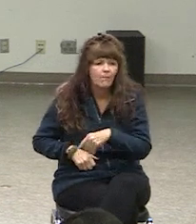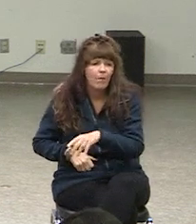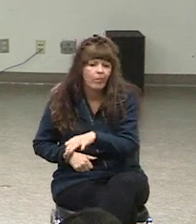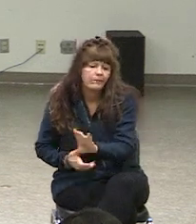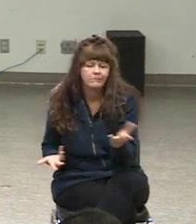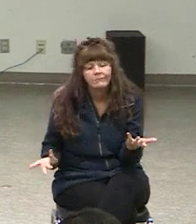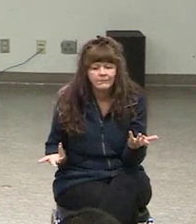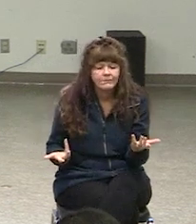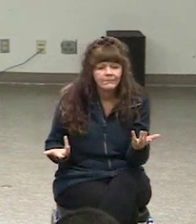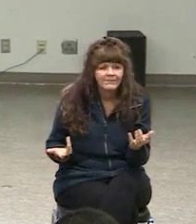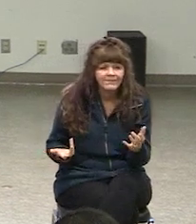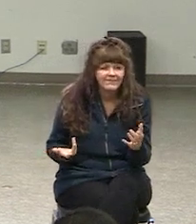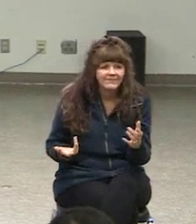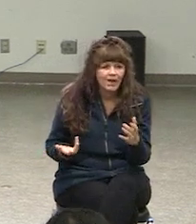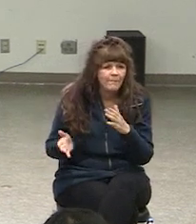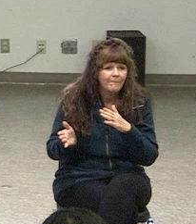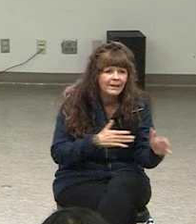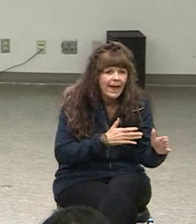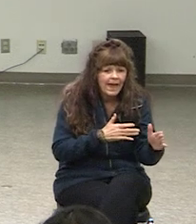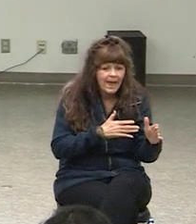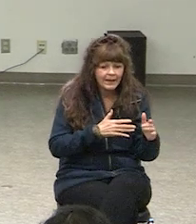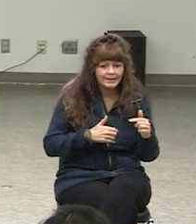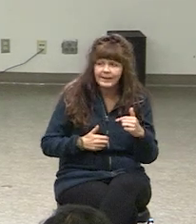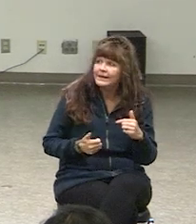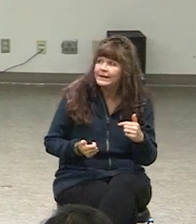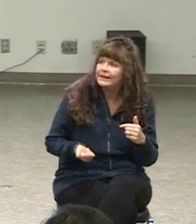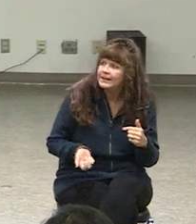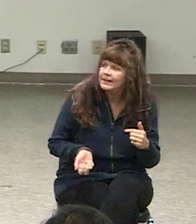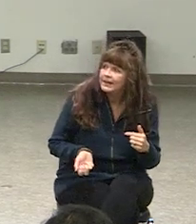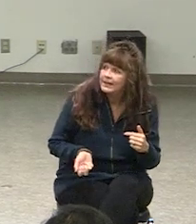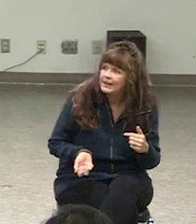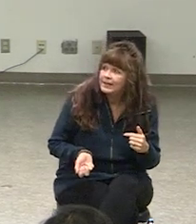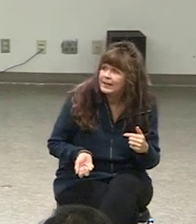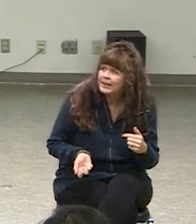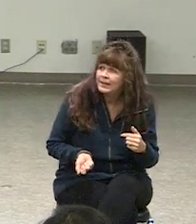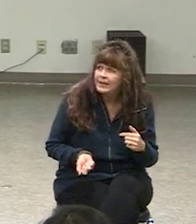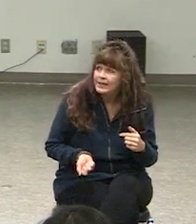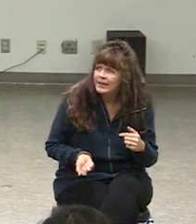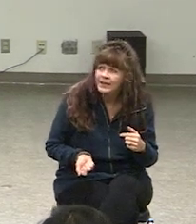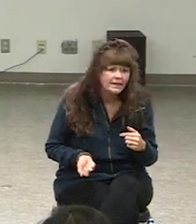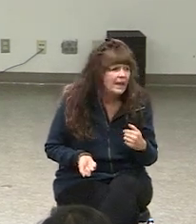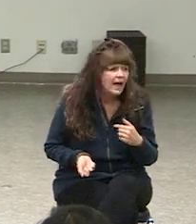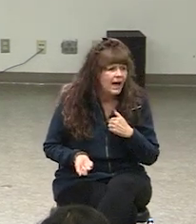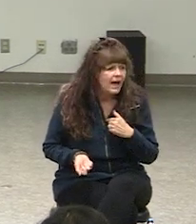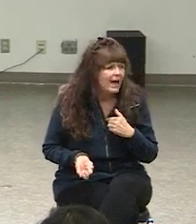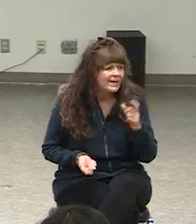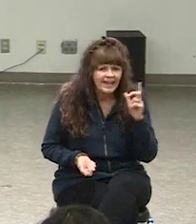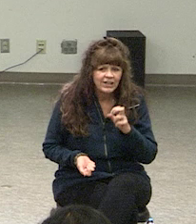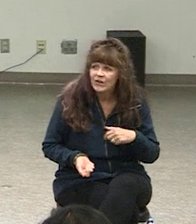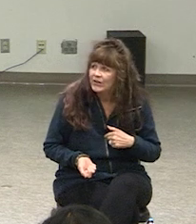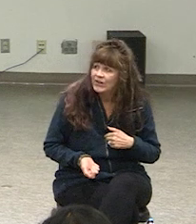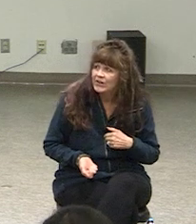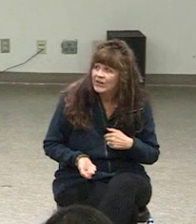right? I didn't intend to do it, but your toe might be broken. I might also be really upset that I didn't get that strike and come and throw